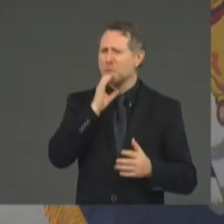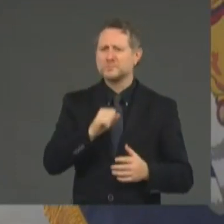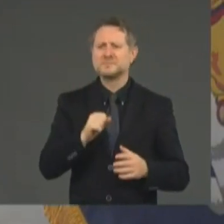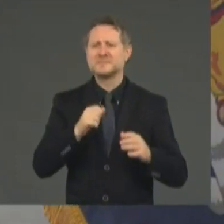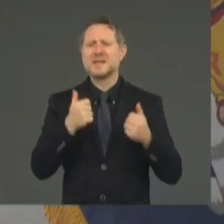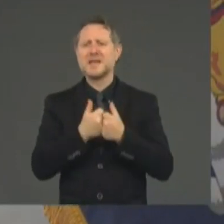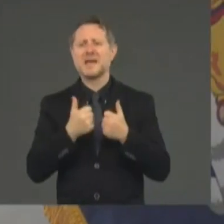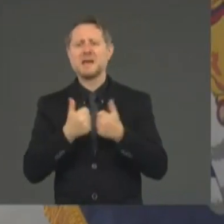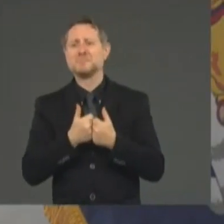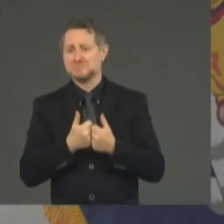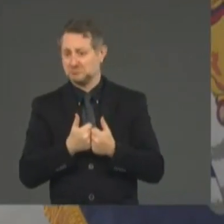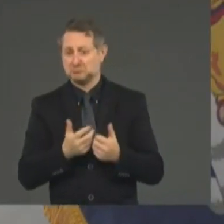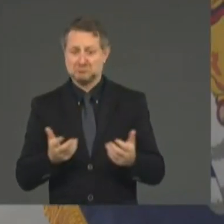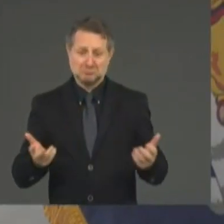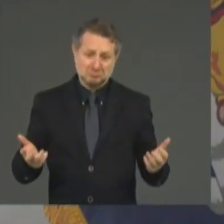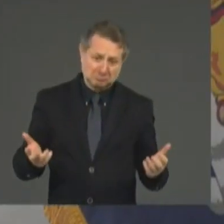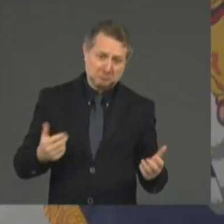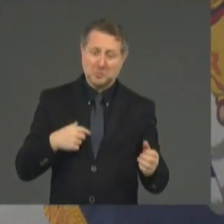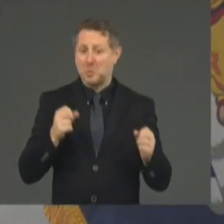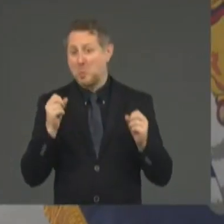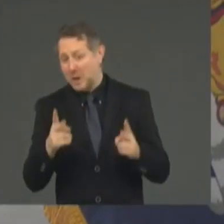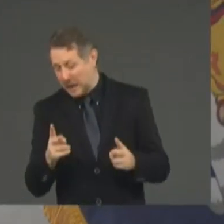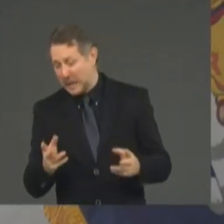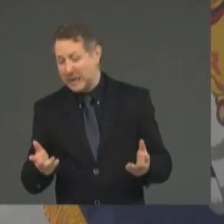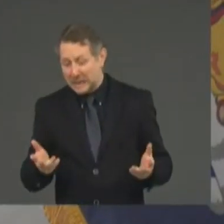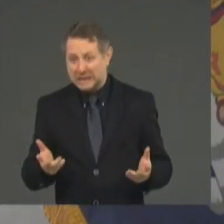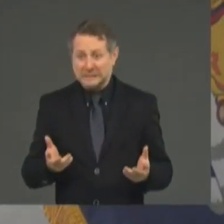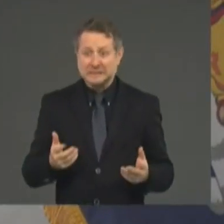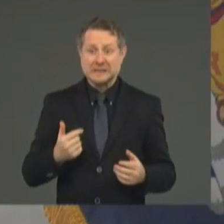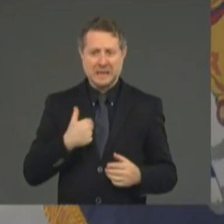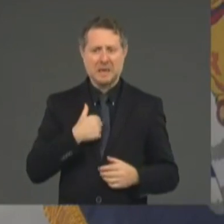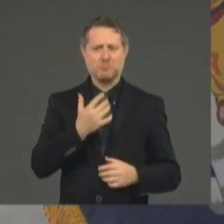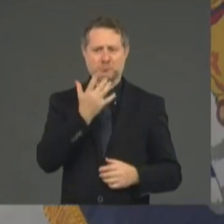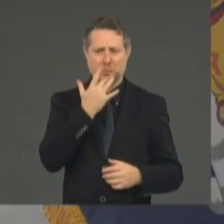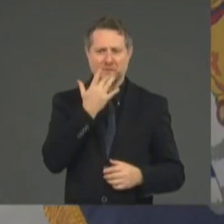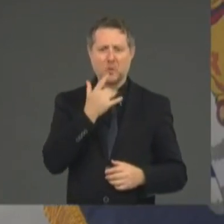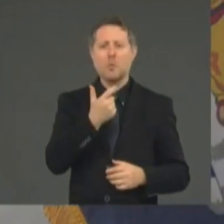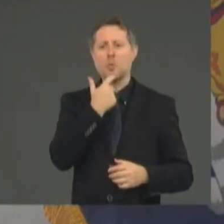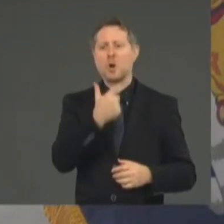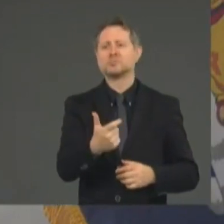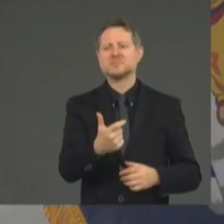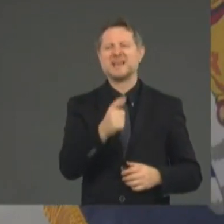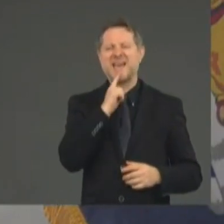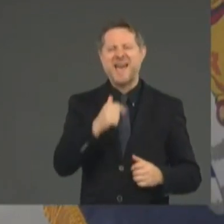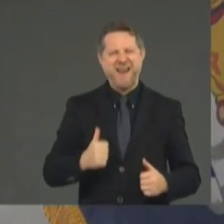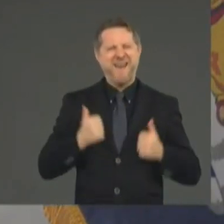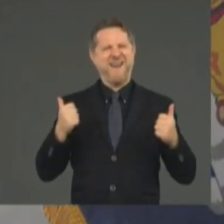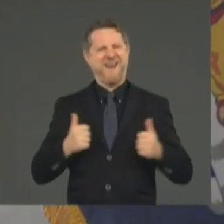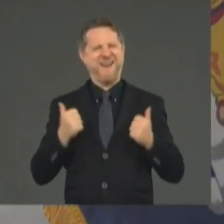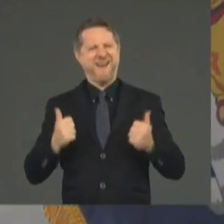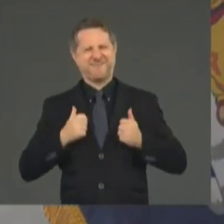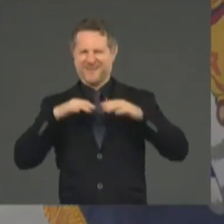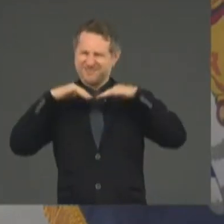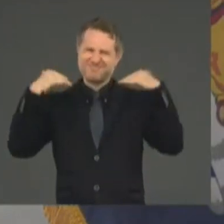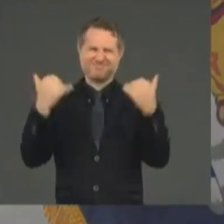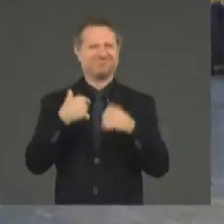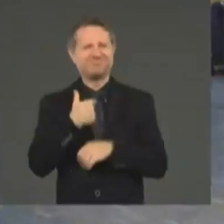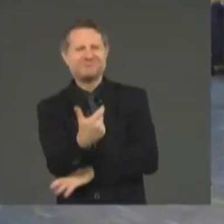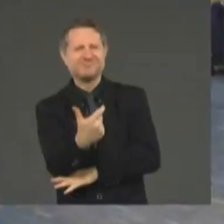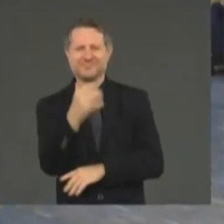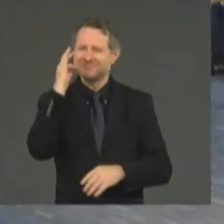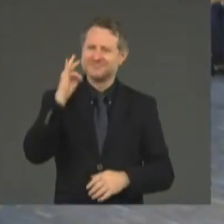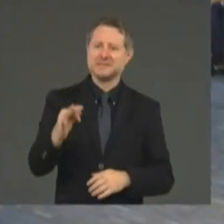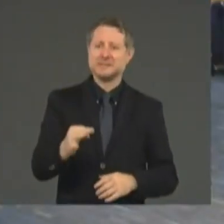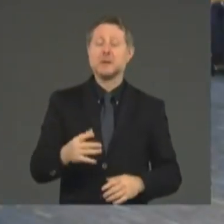that's fun. But I'd rather watch current sports on TV if it works.